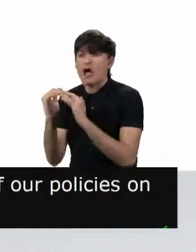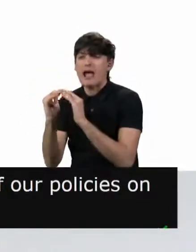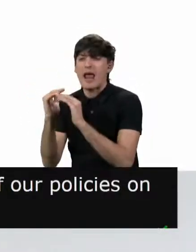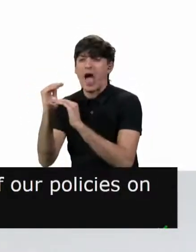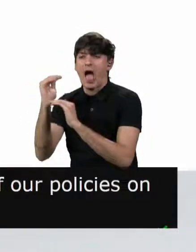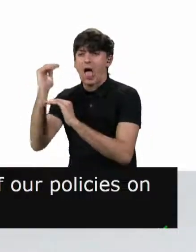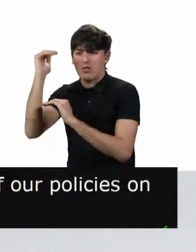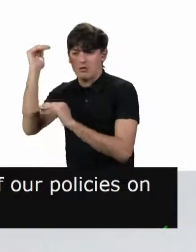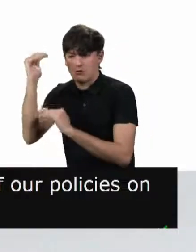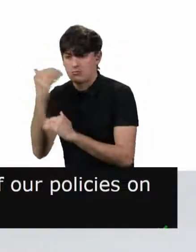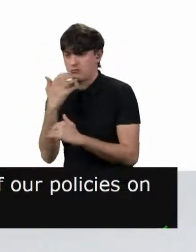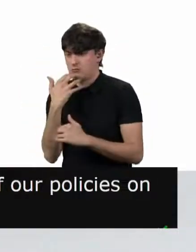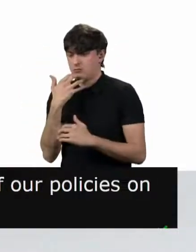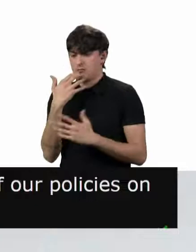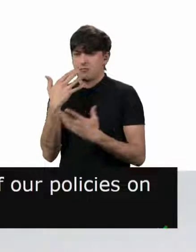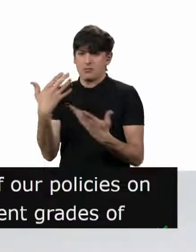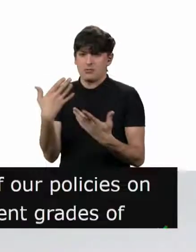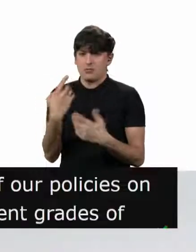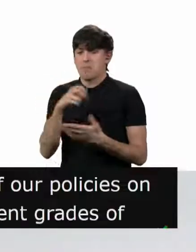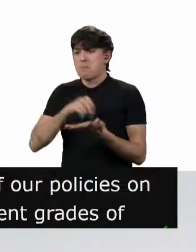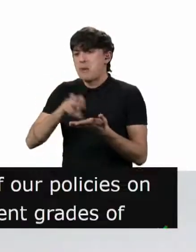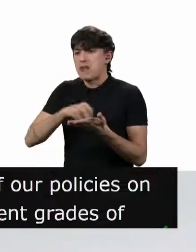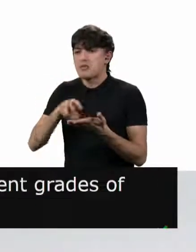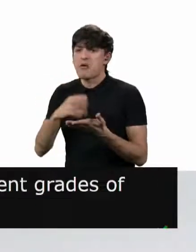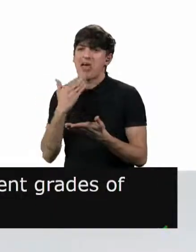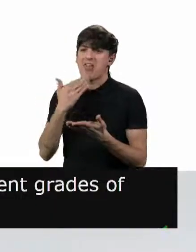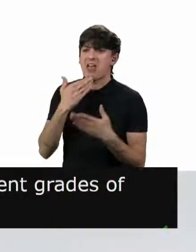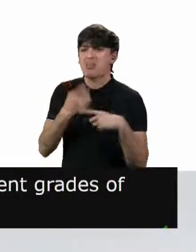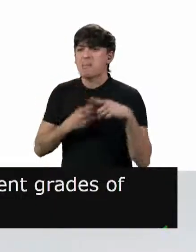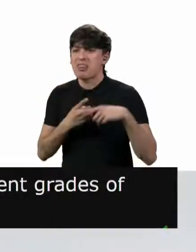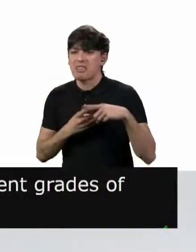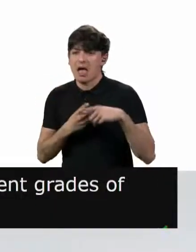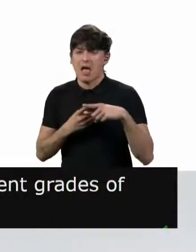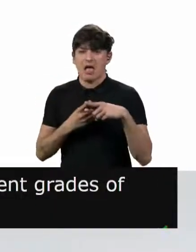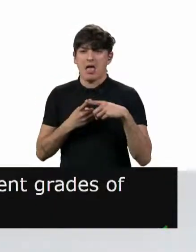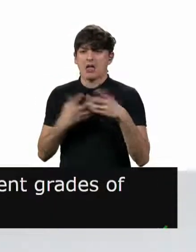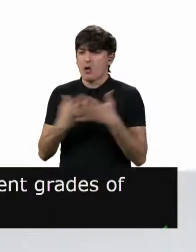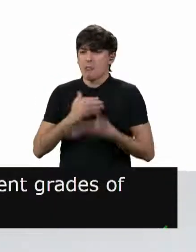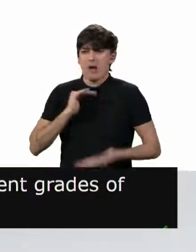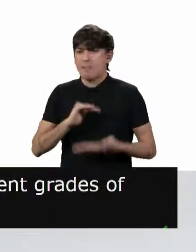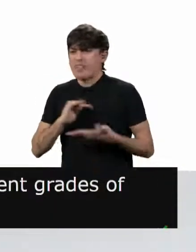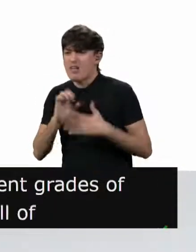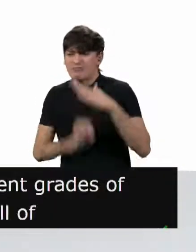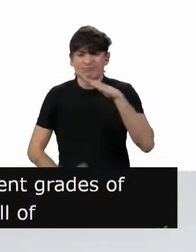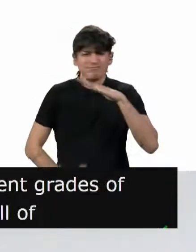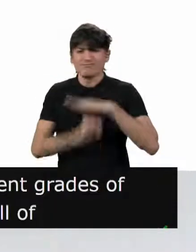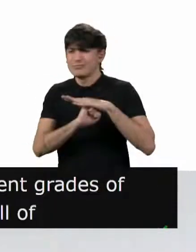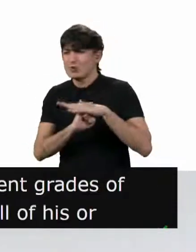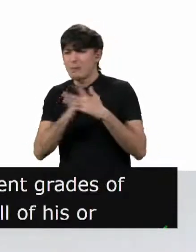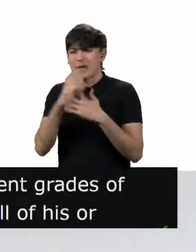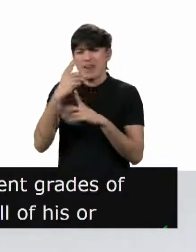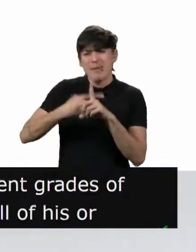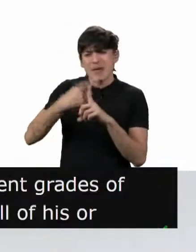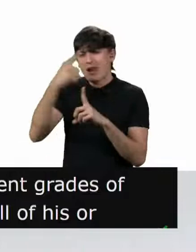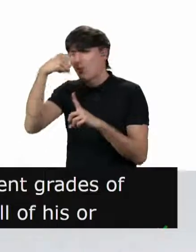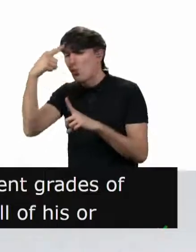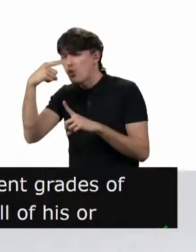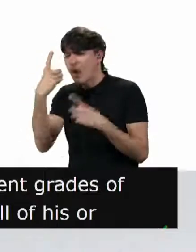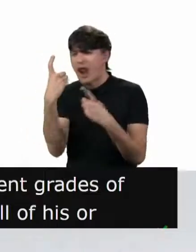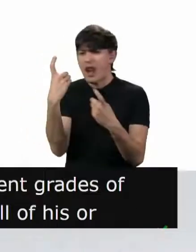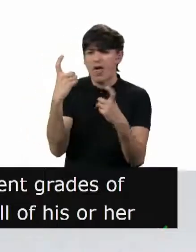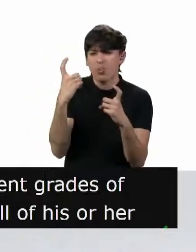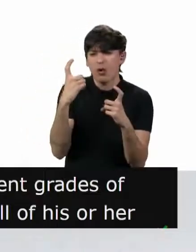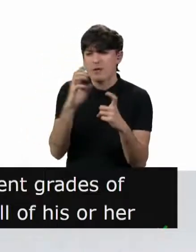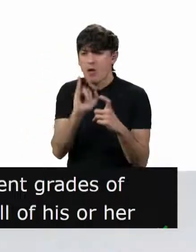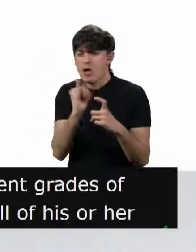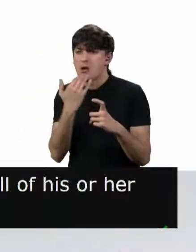we have edad a que pedestrian, a tenga middle-aged pedestrian todas sus with capacidades all of his or her importante y un nivel cultural y capacities. educativo que un niño